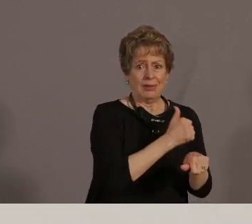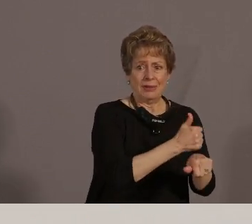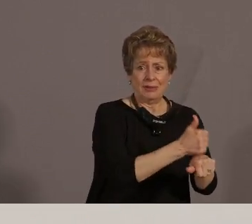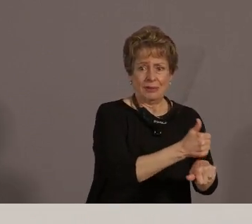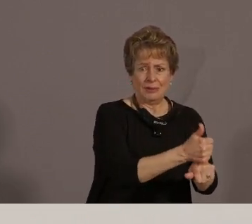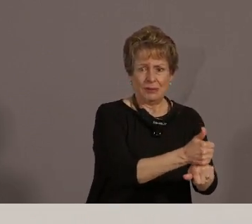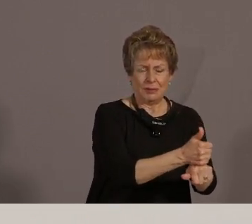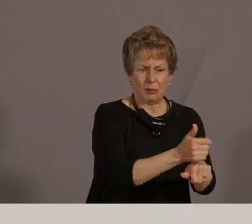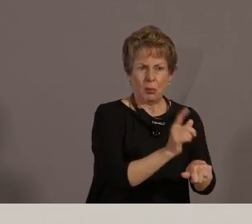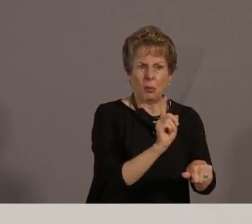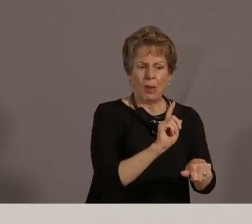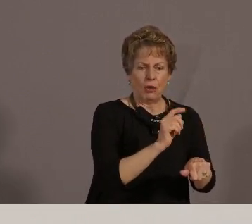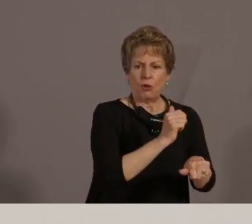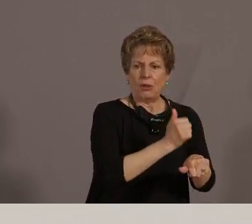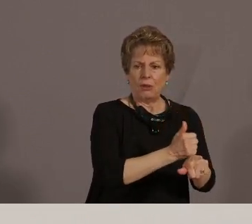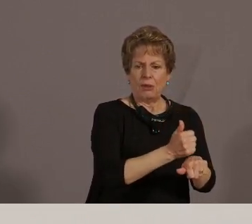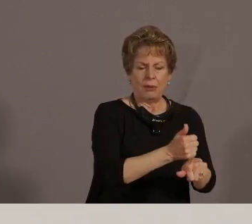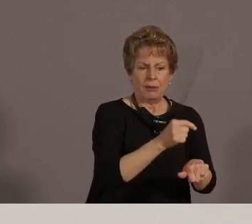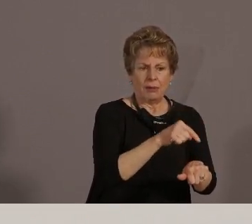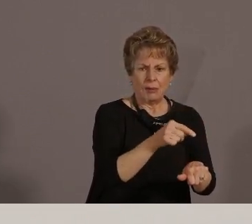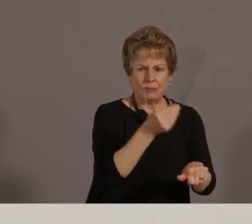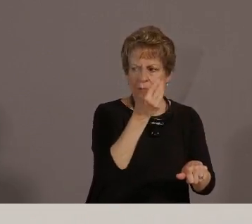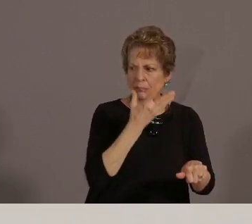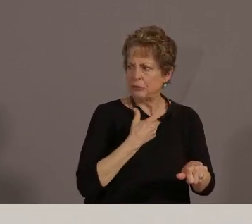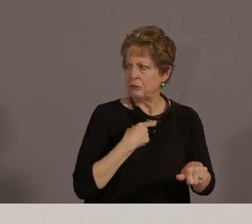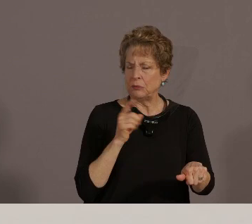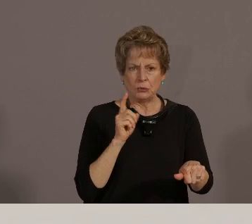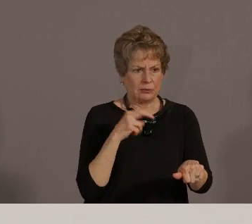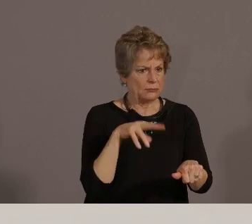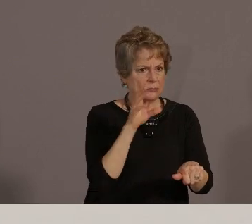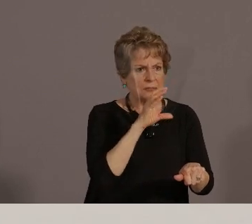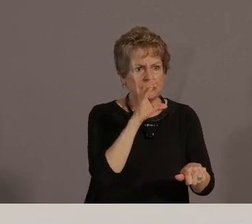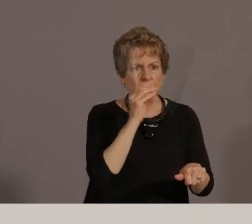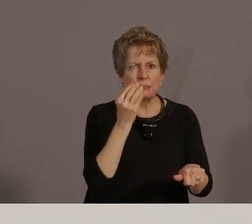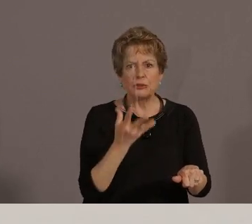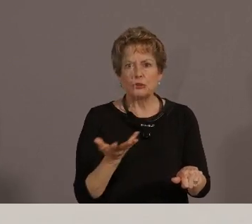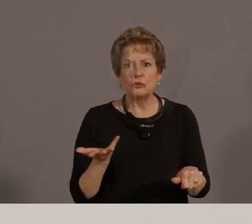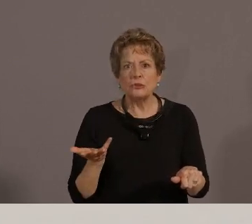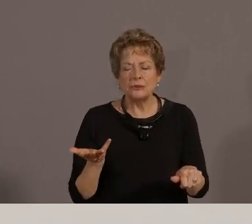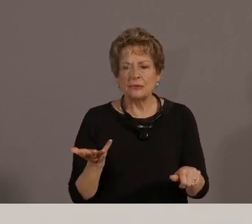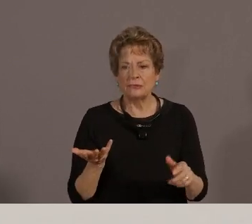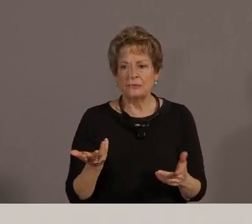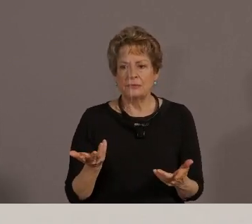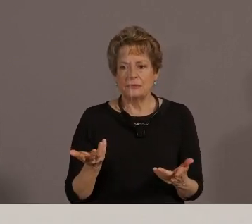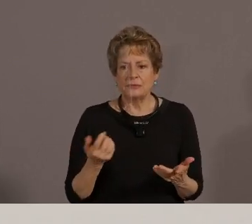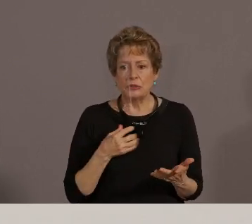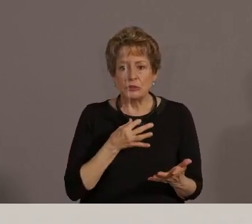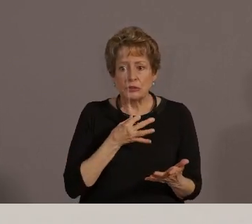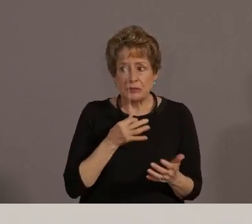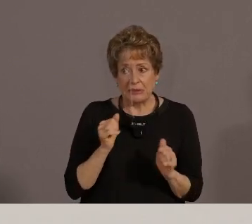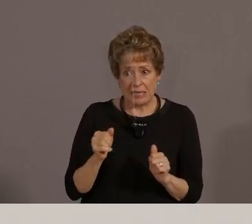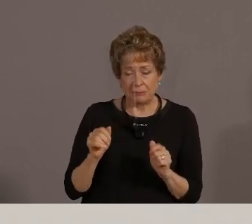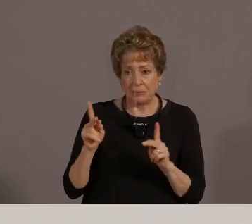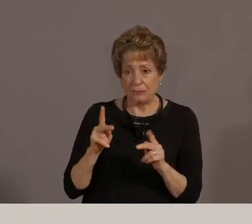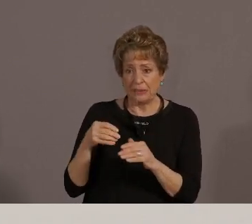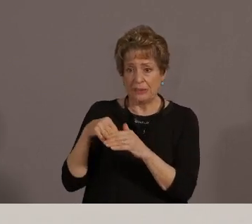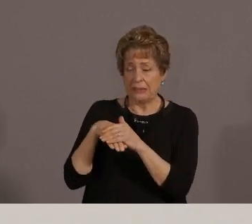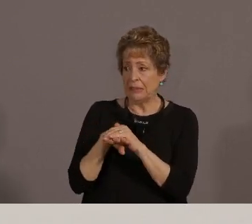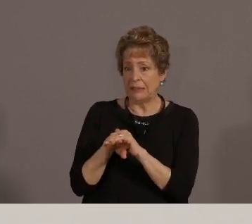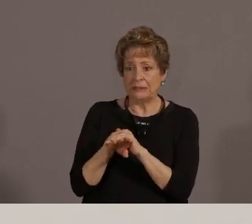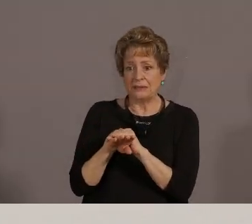that? And perhaps could people just walk into State Farm Stadium during the daytime hours? Is that an option right